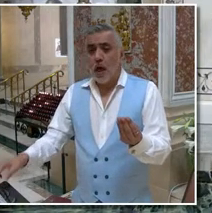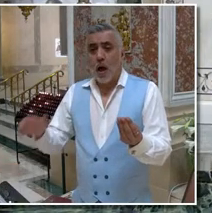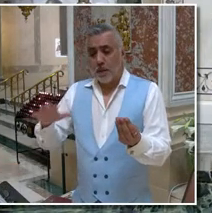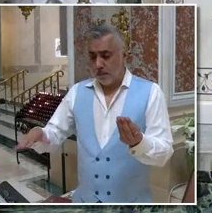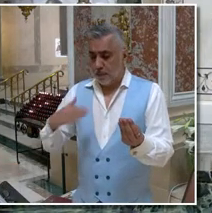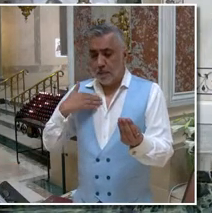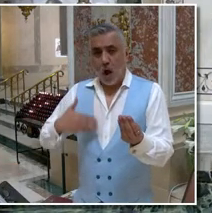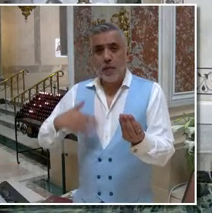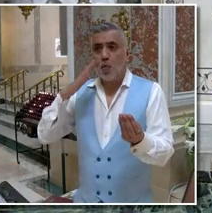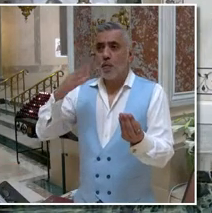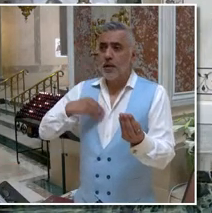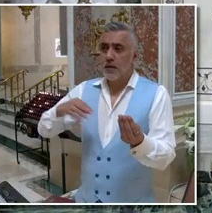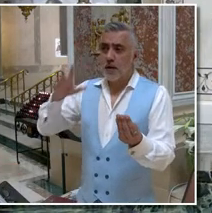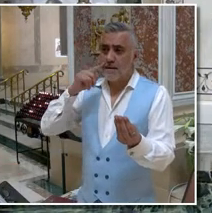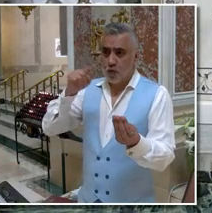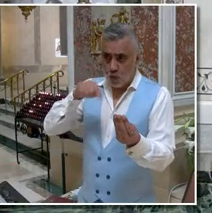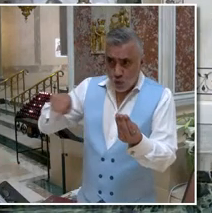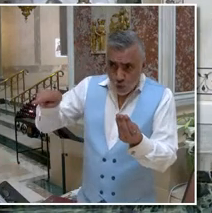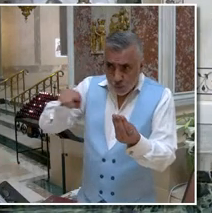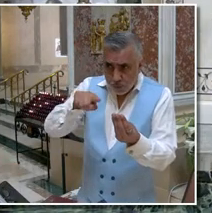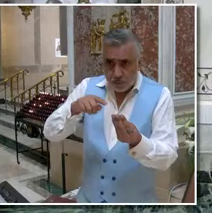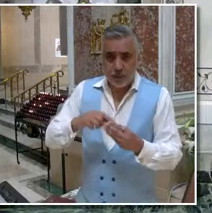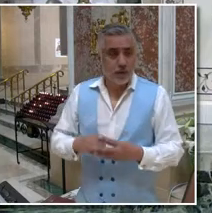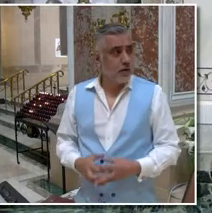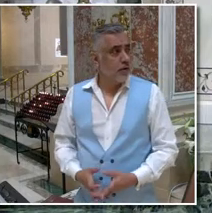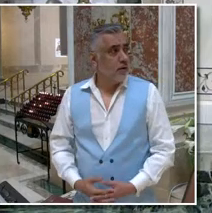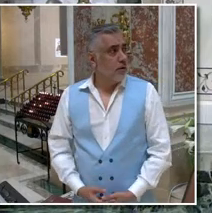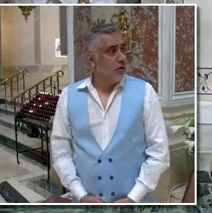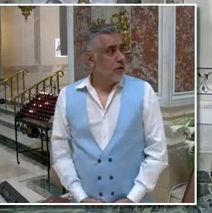up for you."